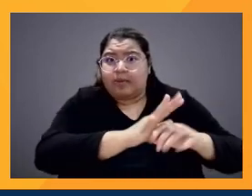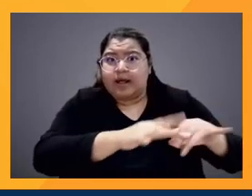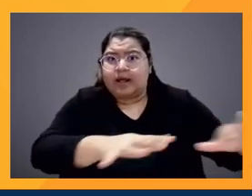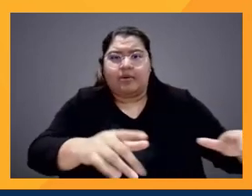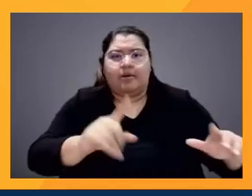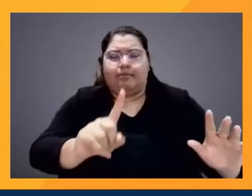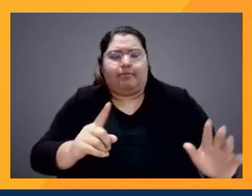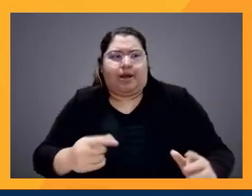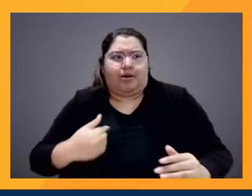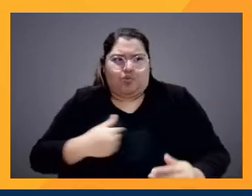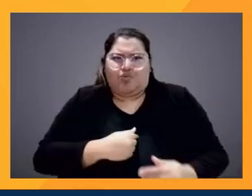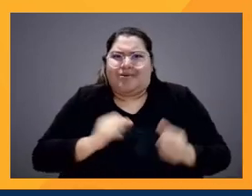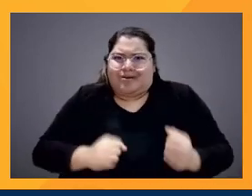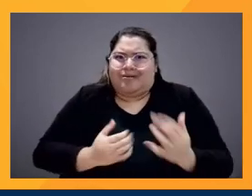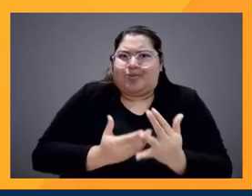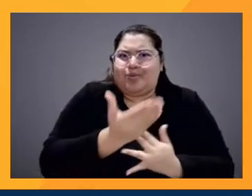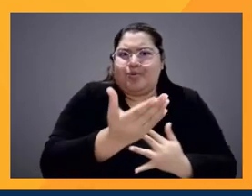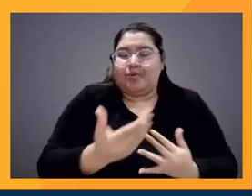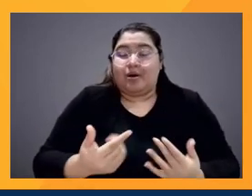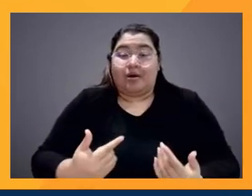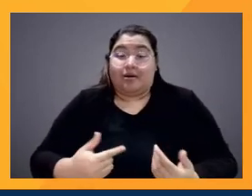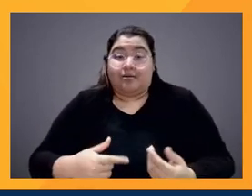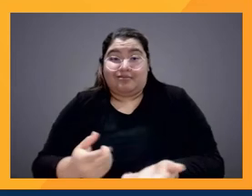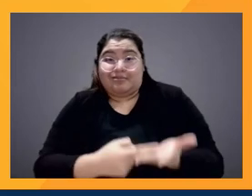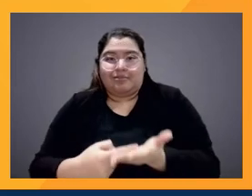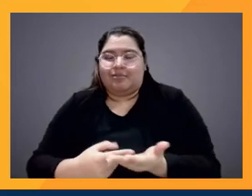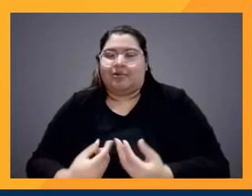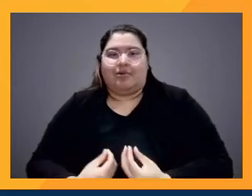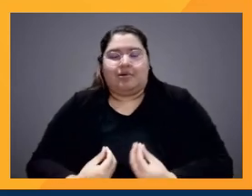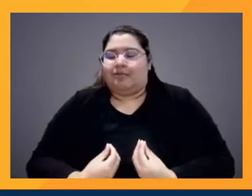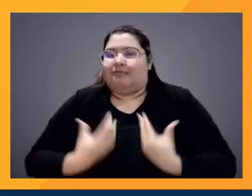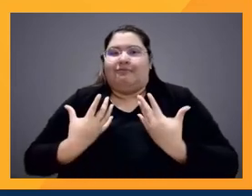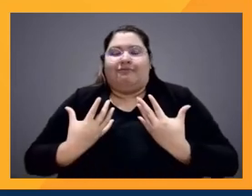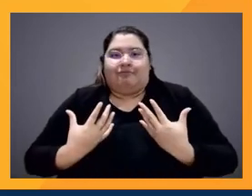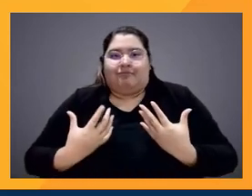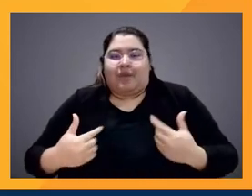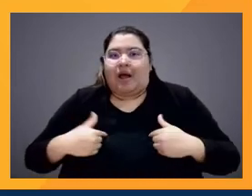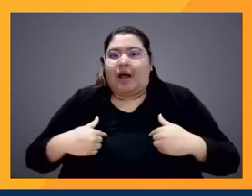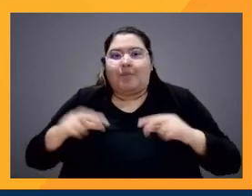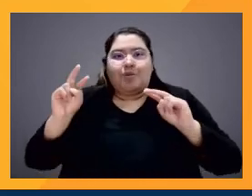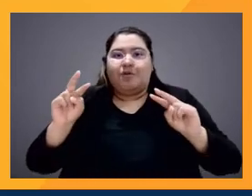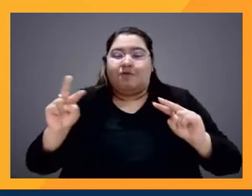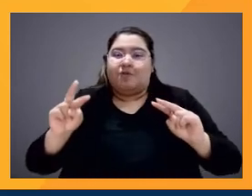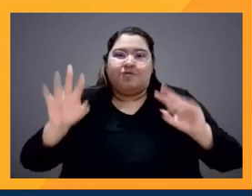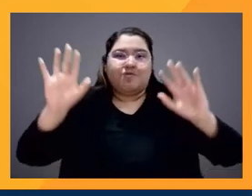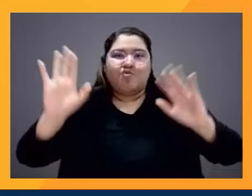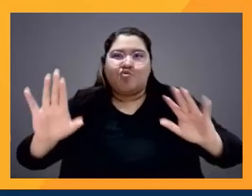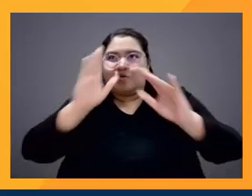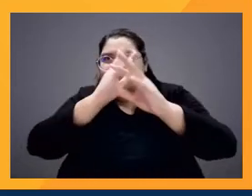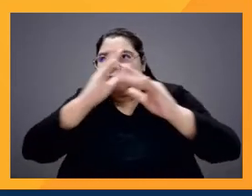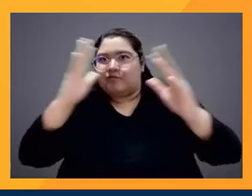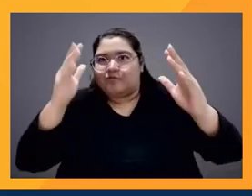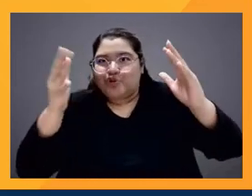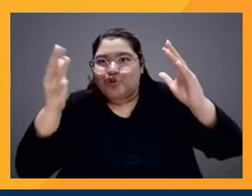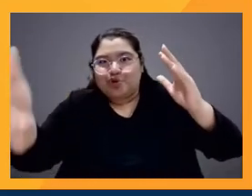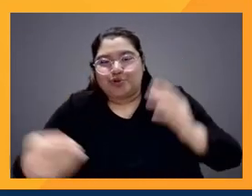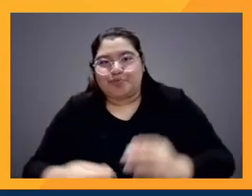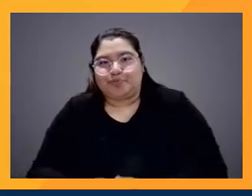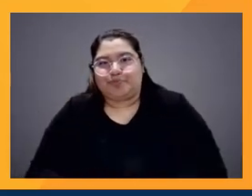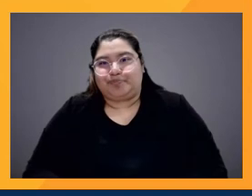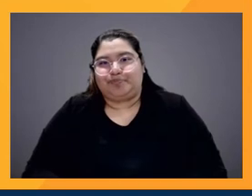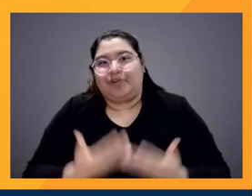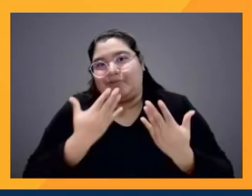of sort of the products and the industry, that could be useful to help policymakers make decisions. And